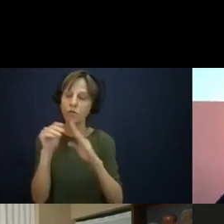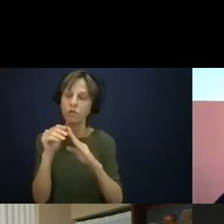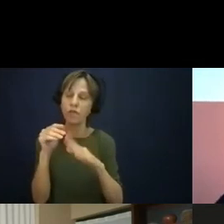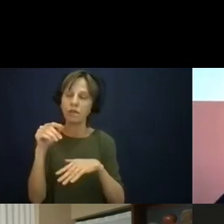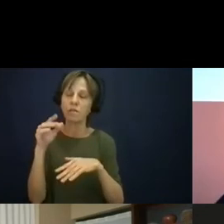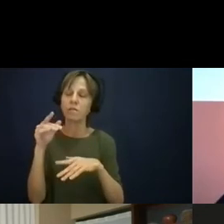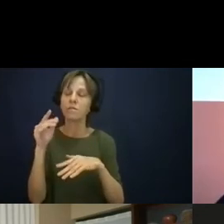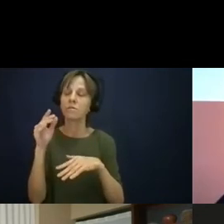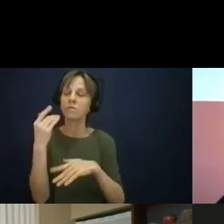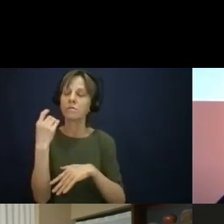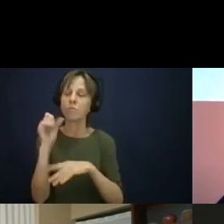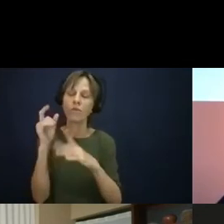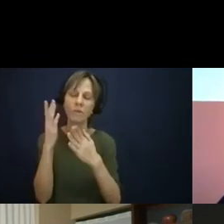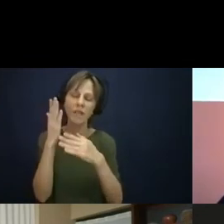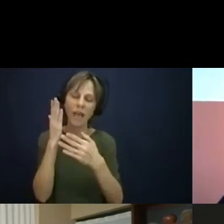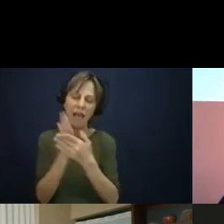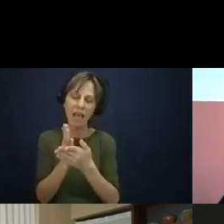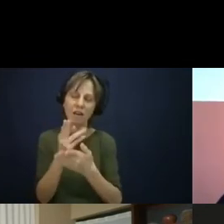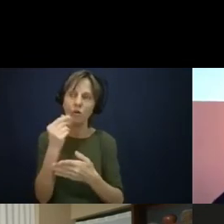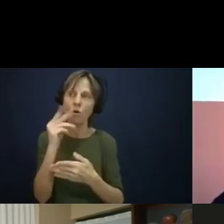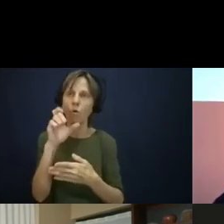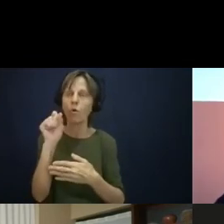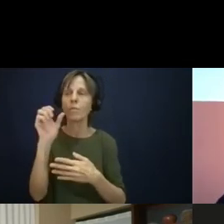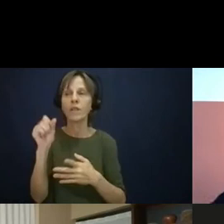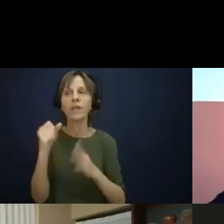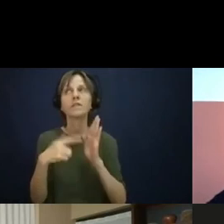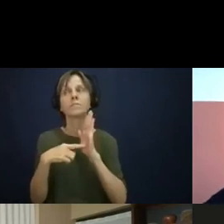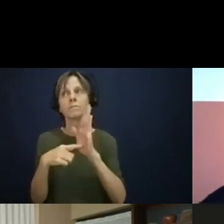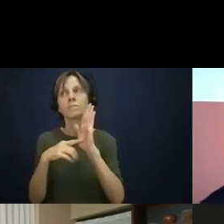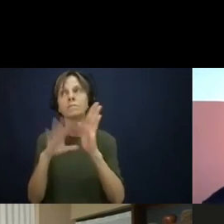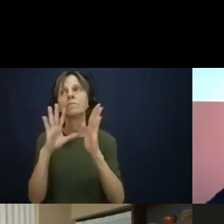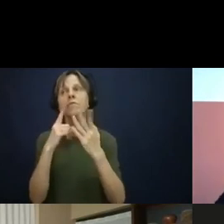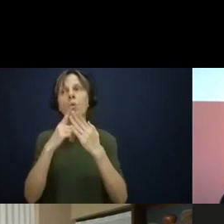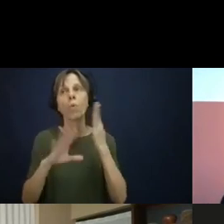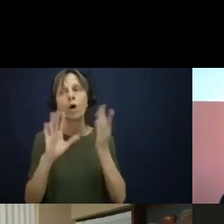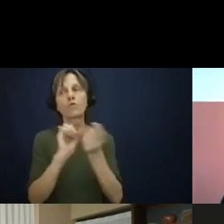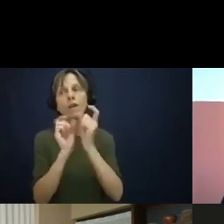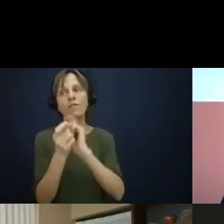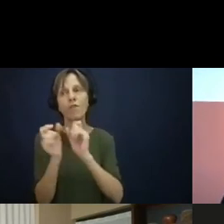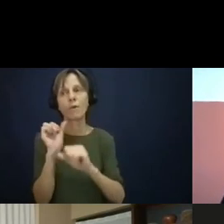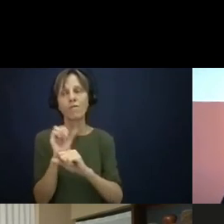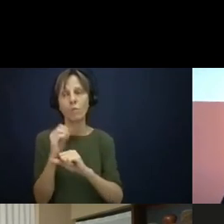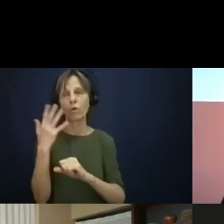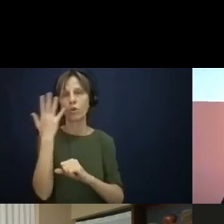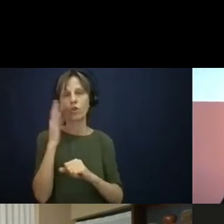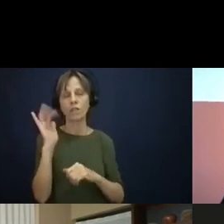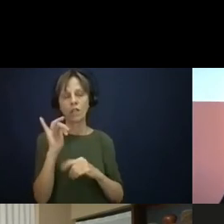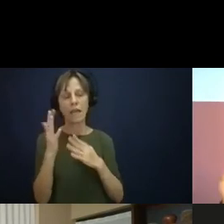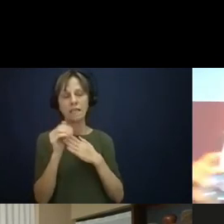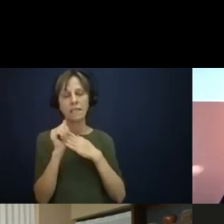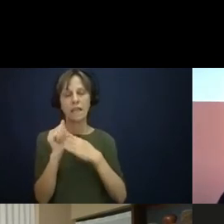to exemplify what transformative work looks like, to lead the movement